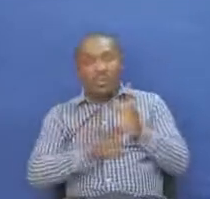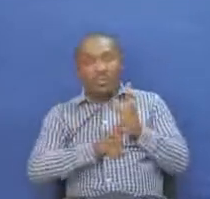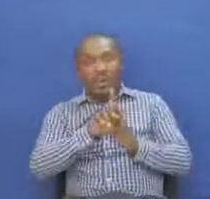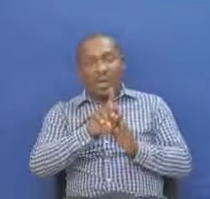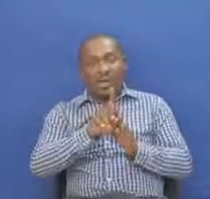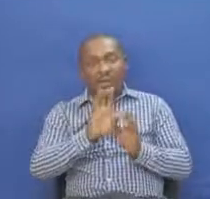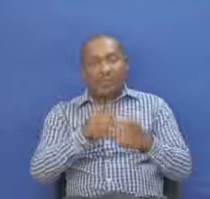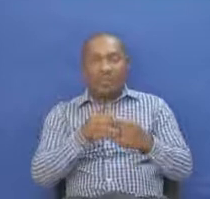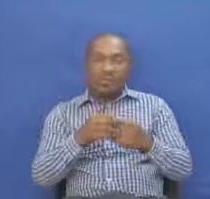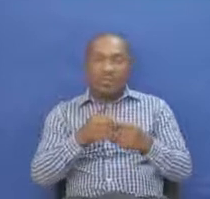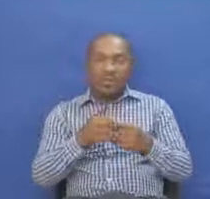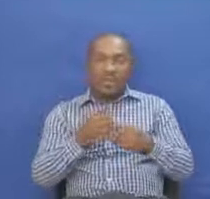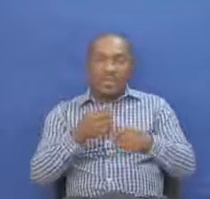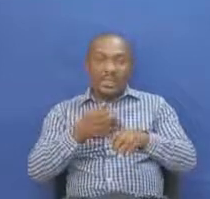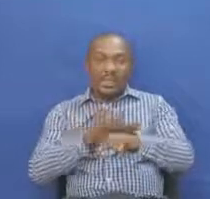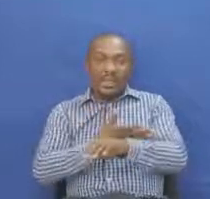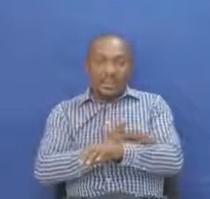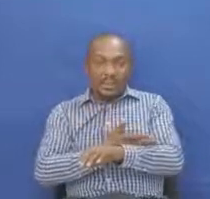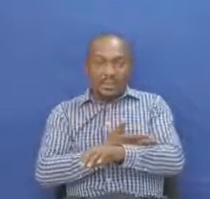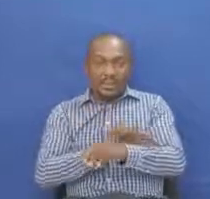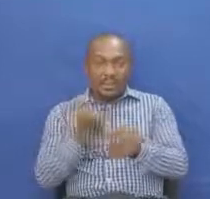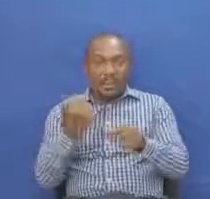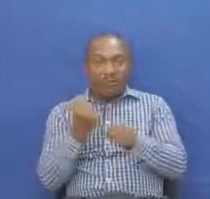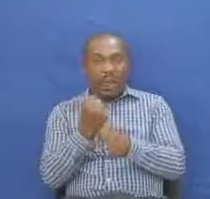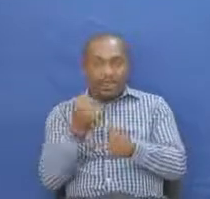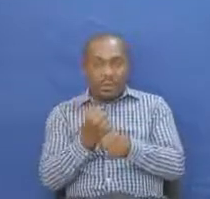various functions. Growth